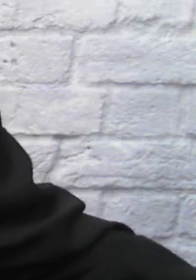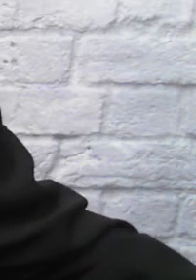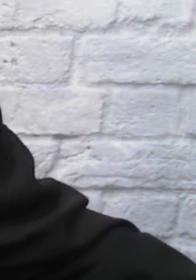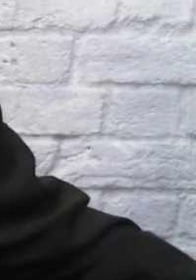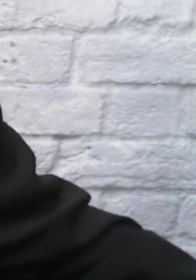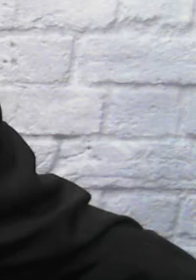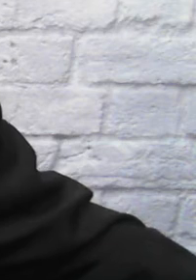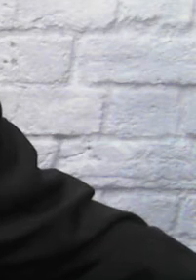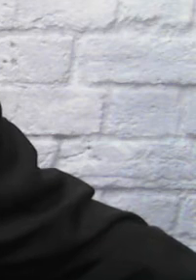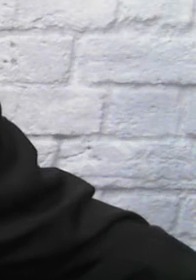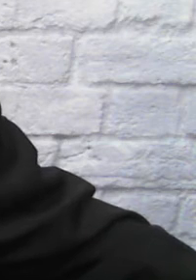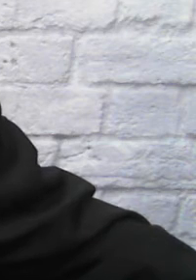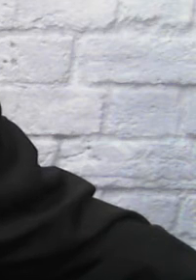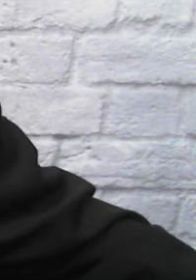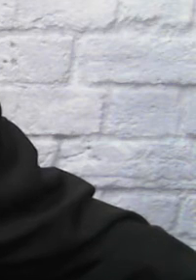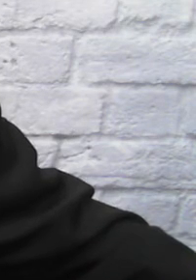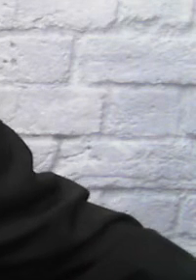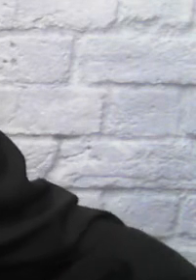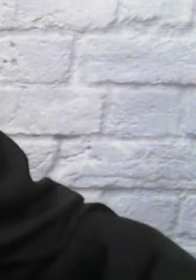mobile app,